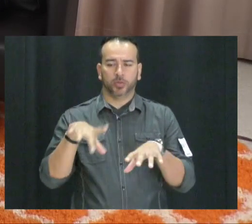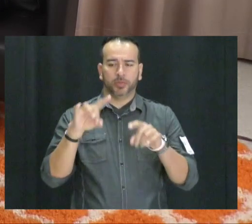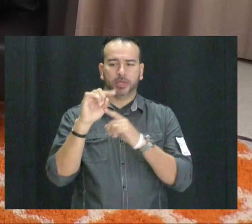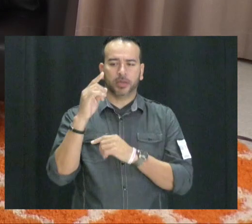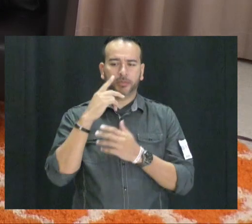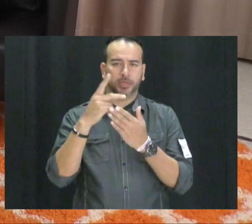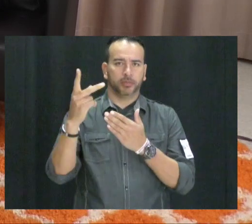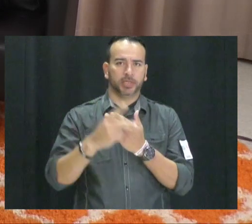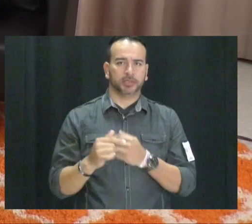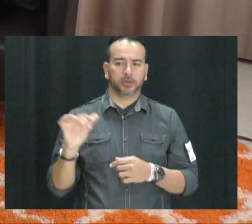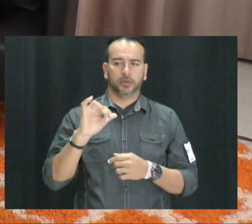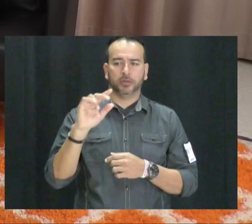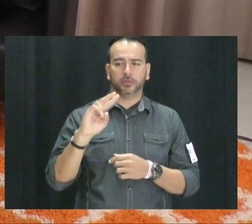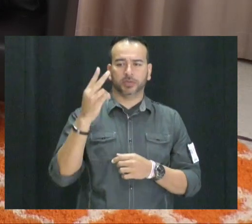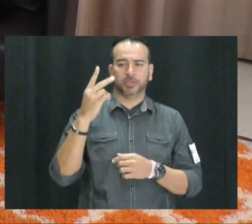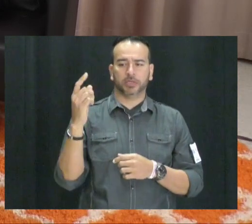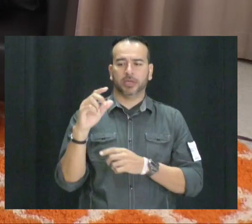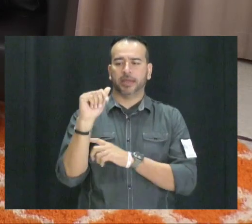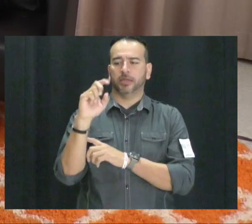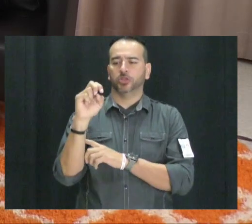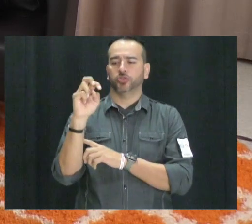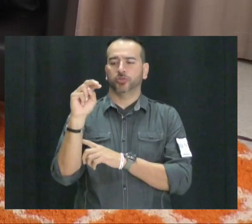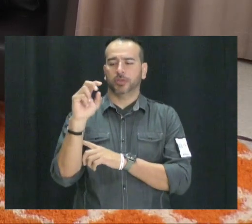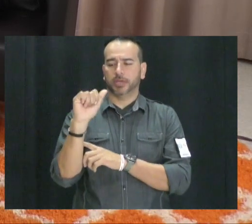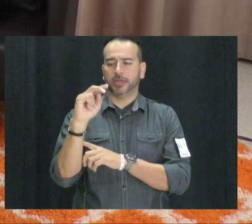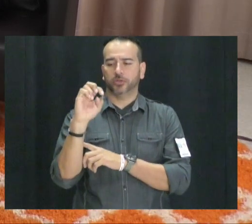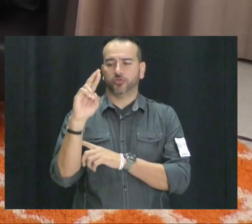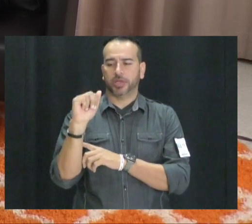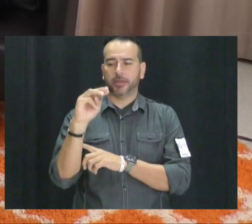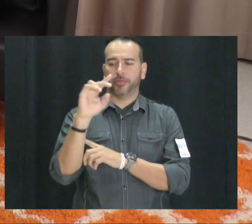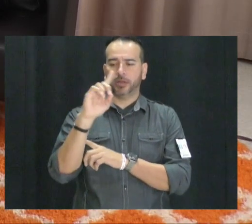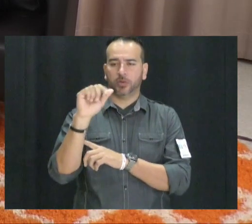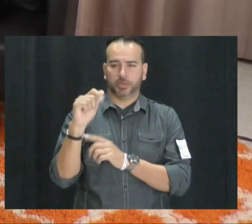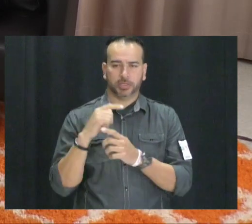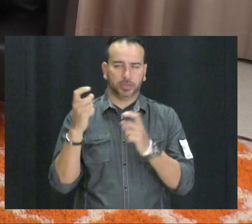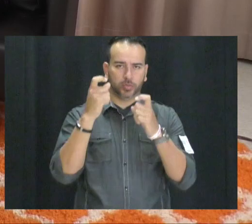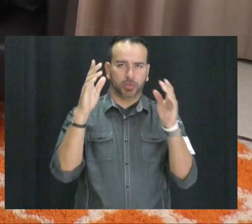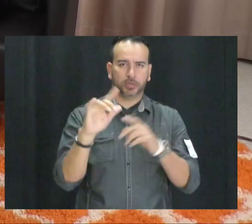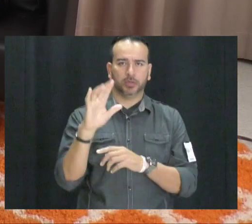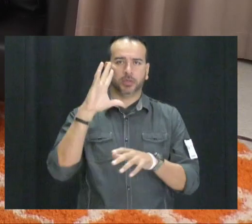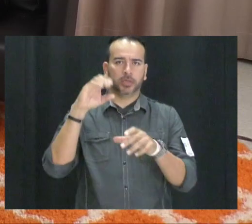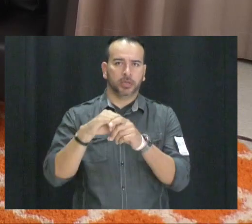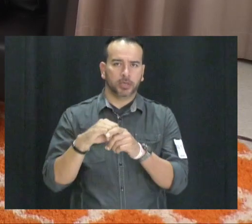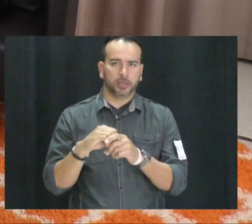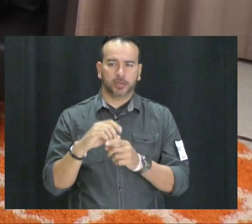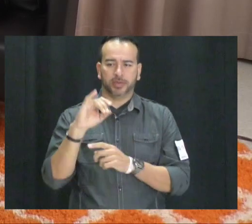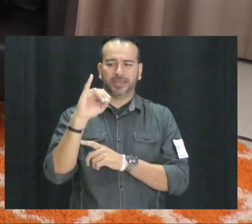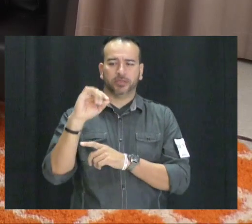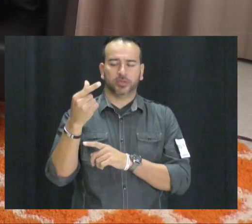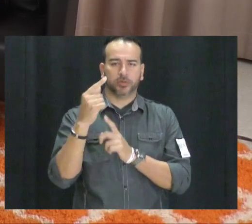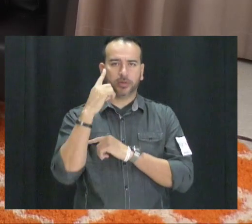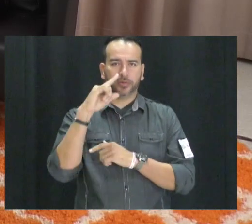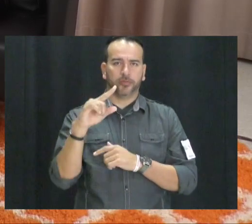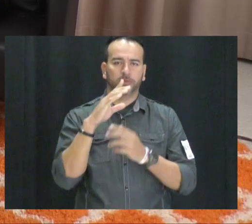prize we also have a second winner Andrea Mendoza is the winner of a huge smiley float she participated in our Instagram promo for